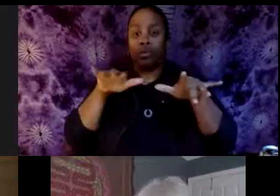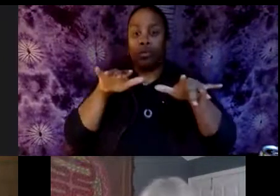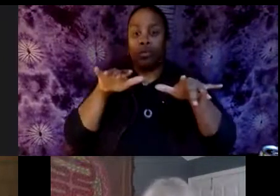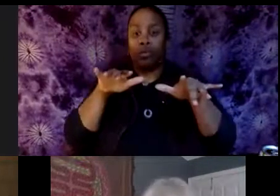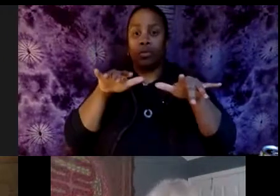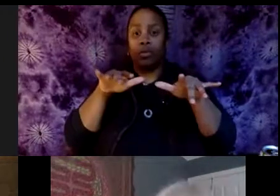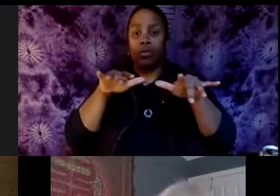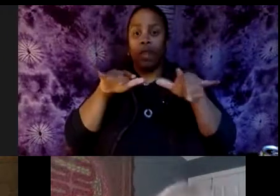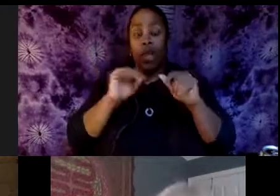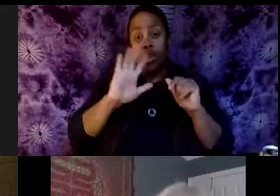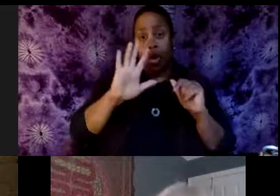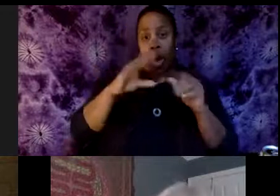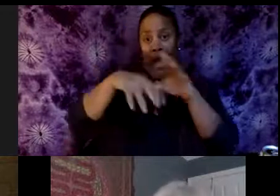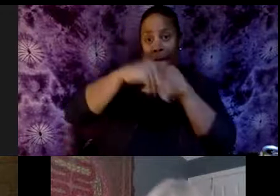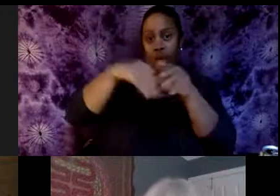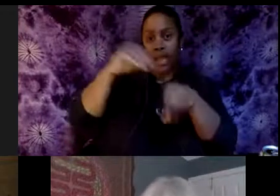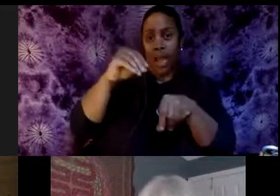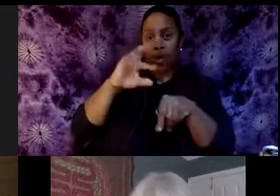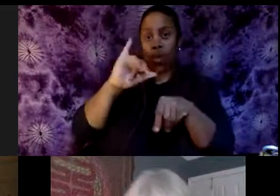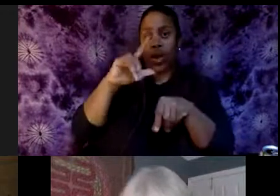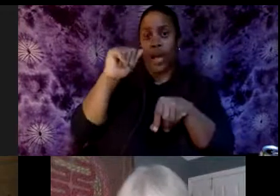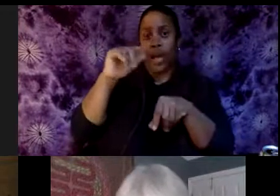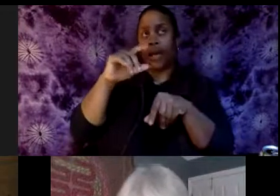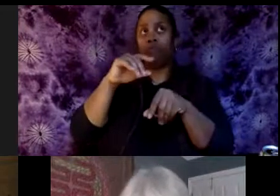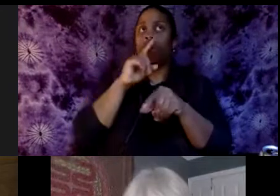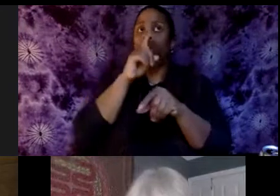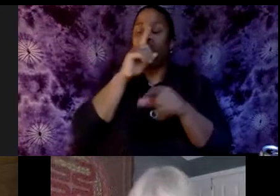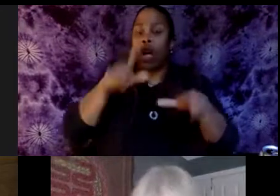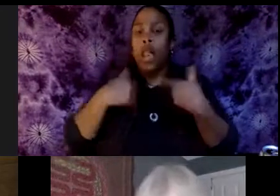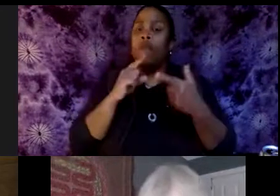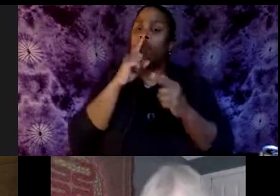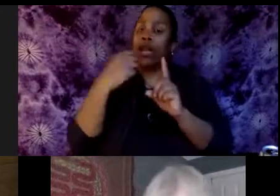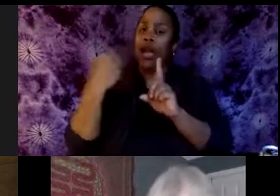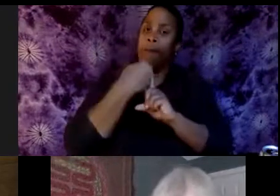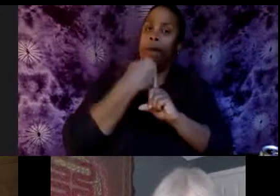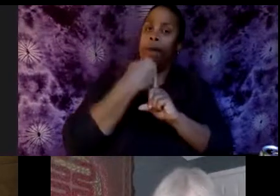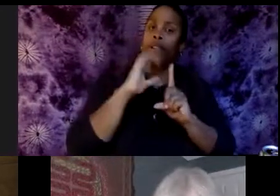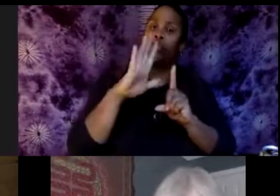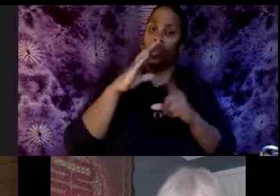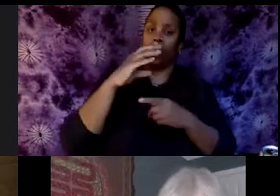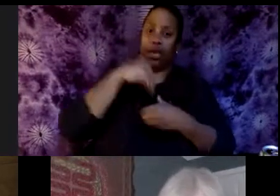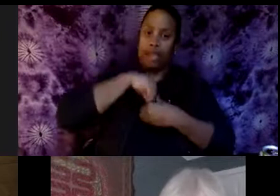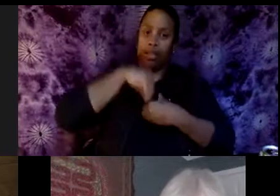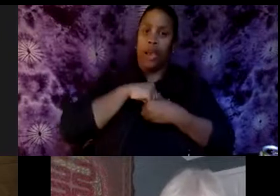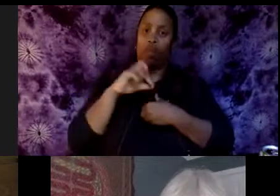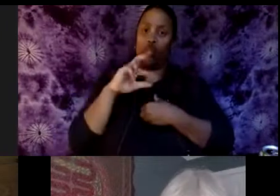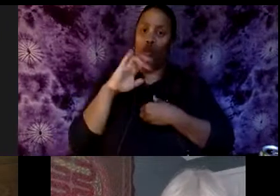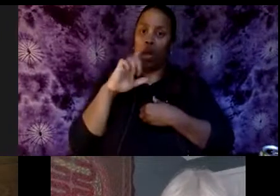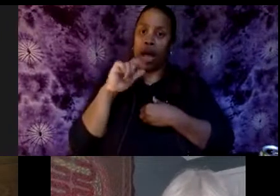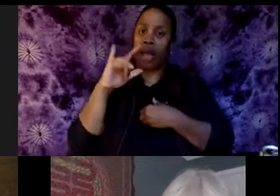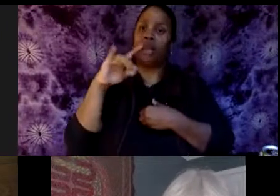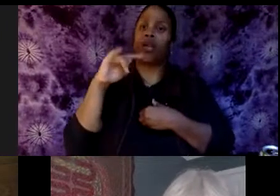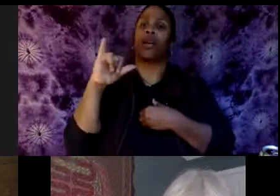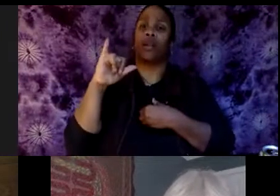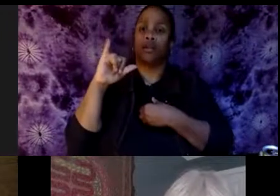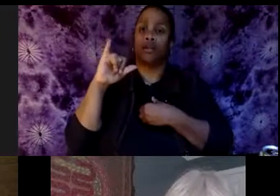your external reality really impacts your internal reality. I think we often think that, it's all